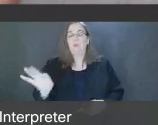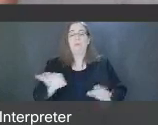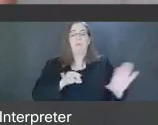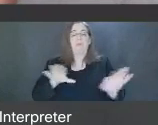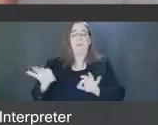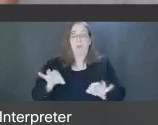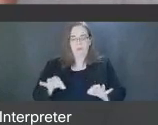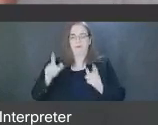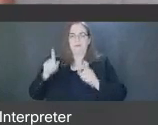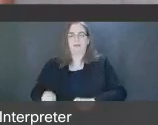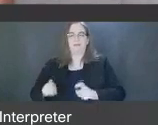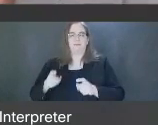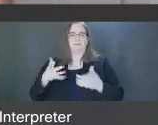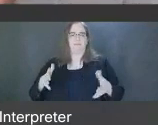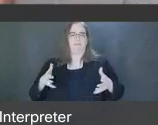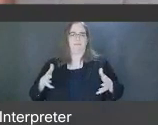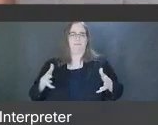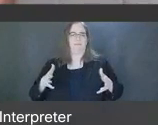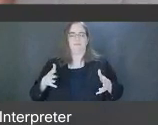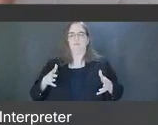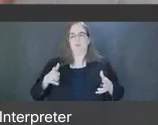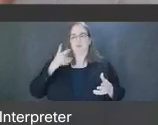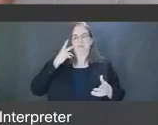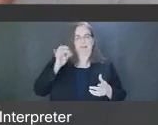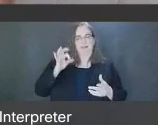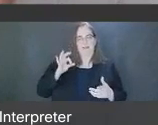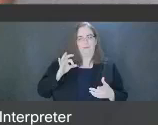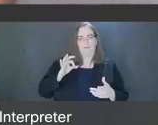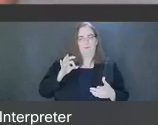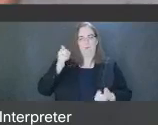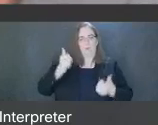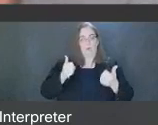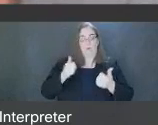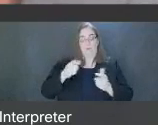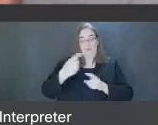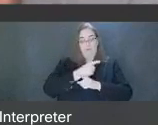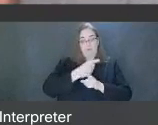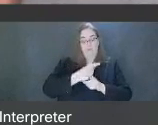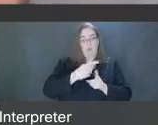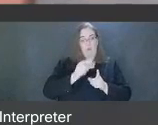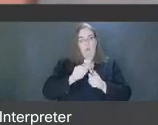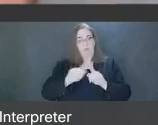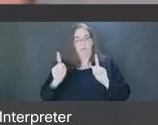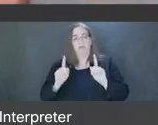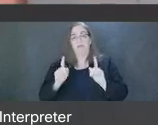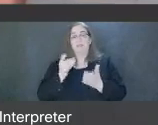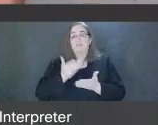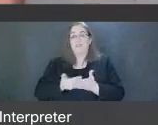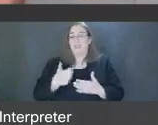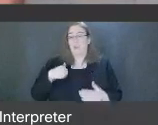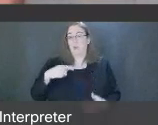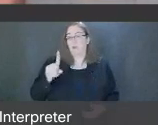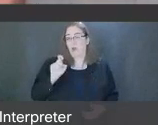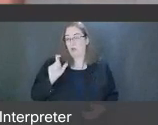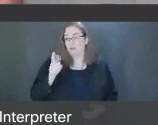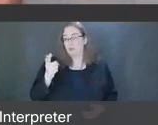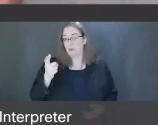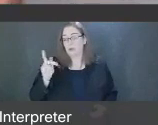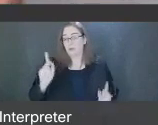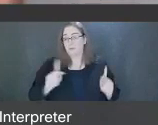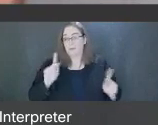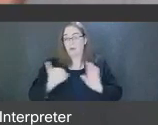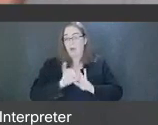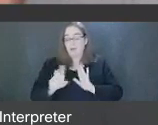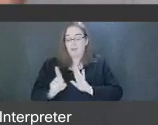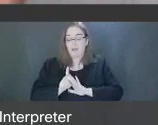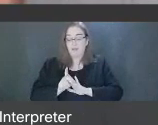samples that are being examined for the presence of a variant. And so the fact that we have 121 individuals